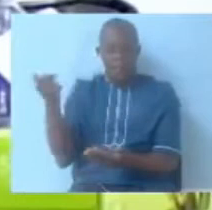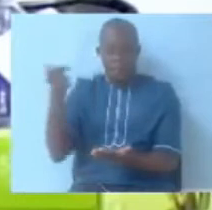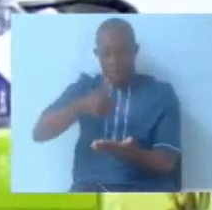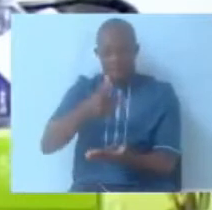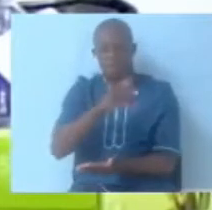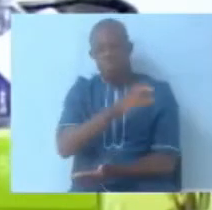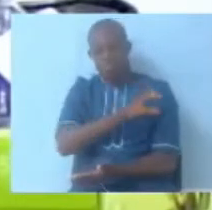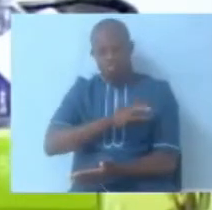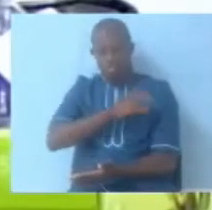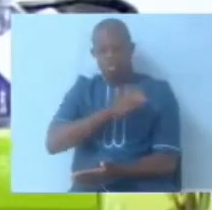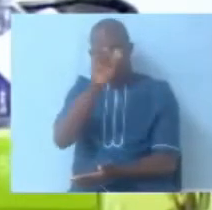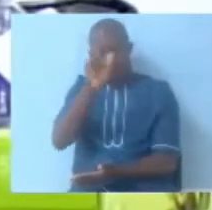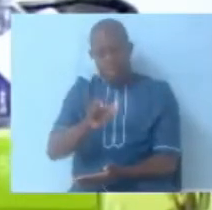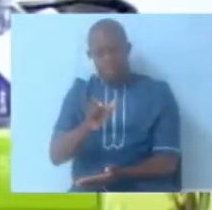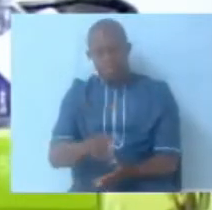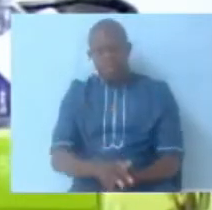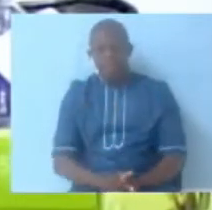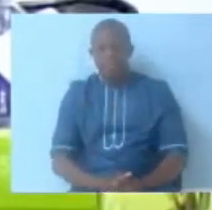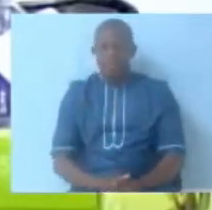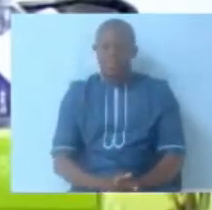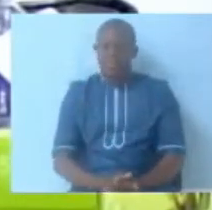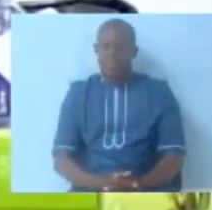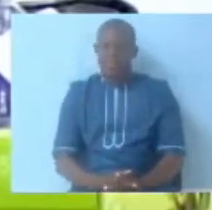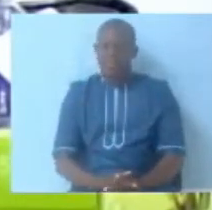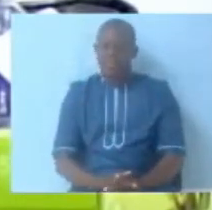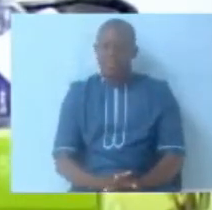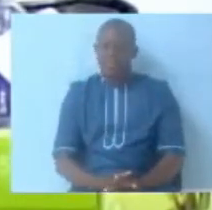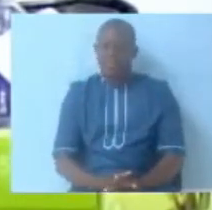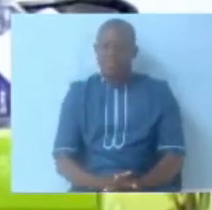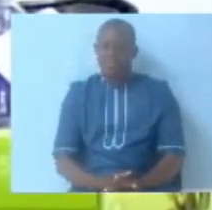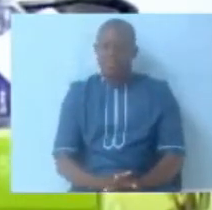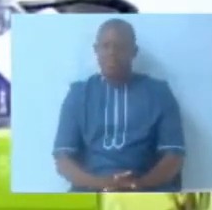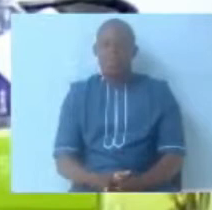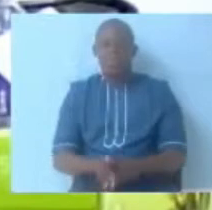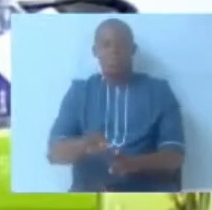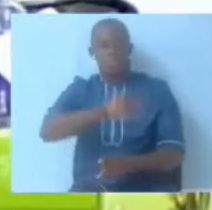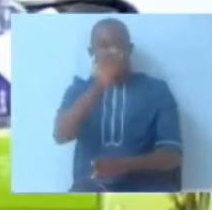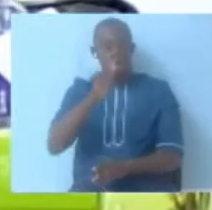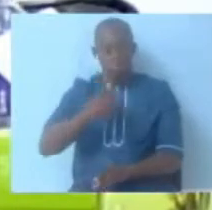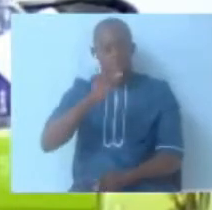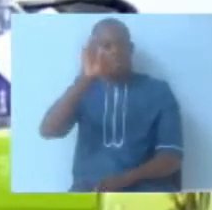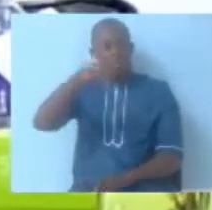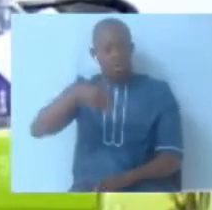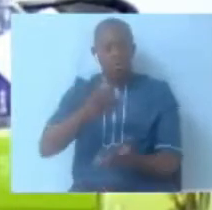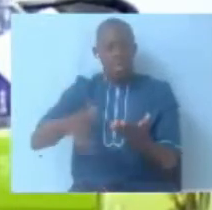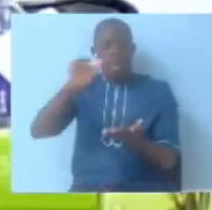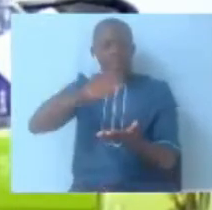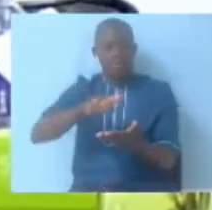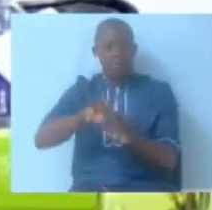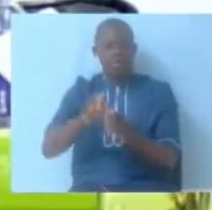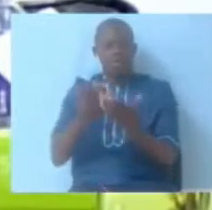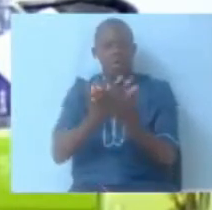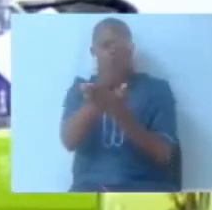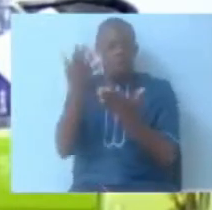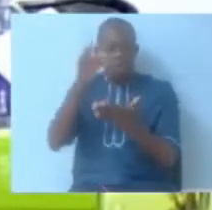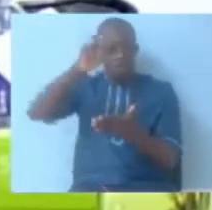ning kodo la kurole karolem mensita hanfo dalasi wuli talu wulu nyong. And I must also add that in the whole of the Commonwealth, the jurisdiction